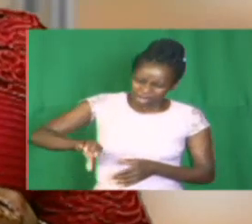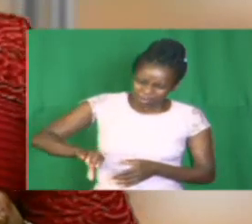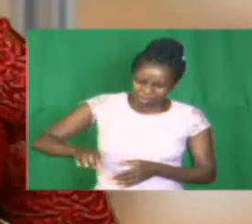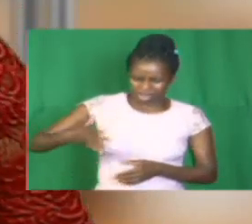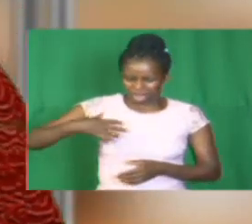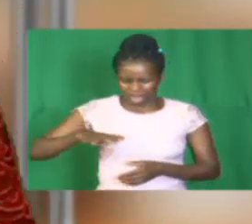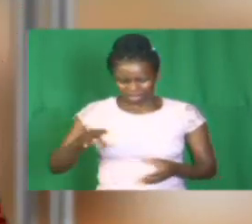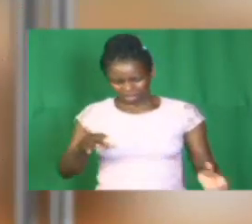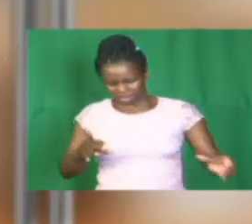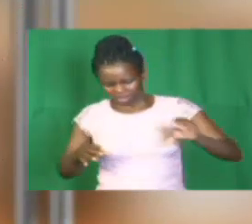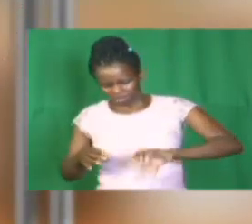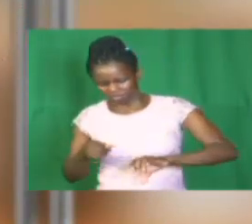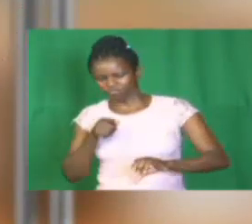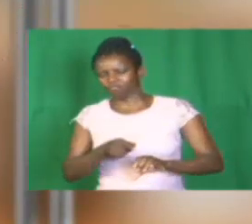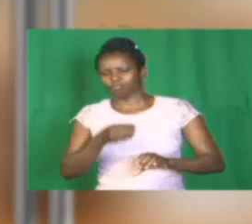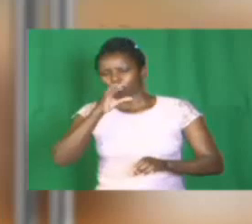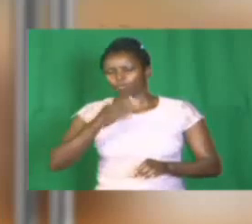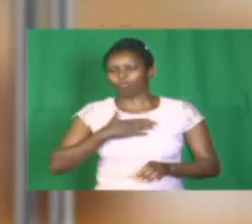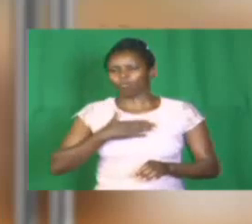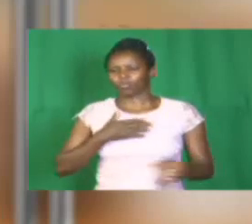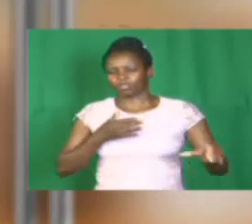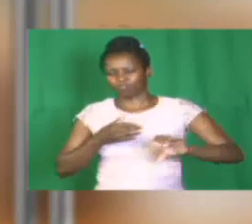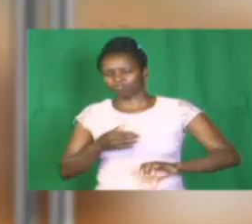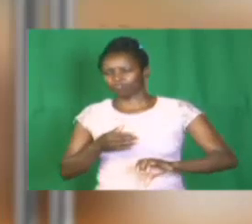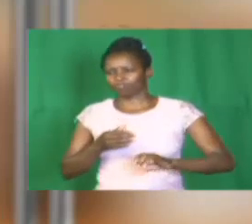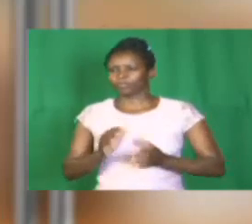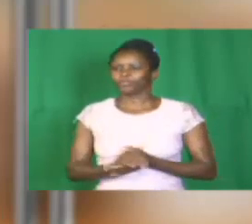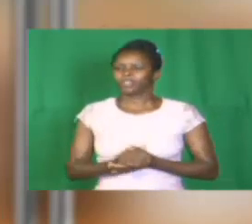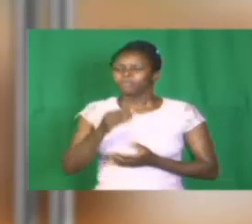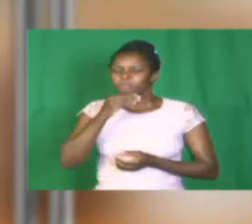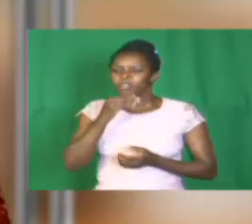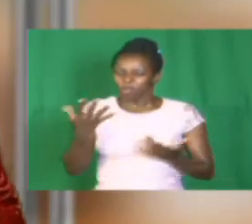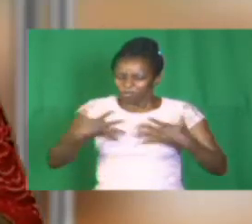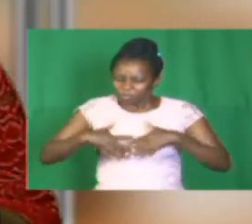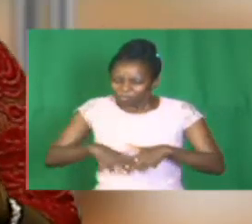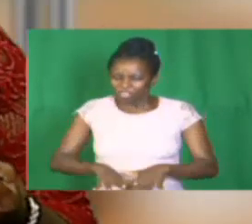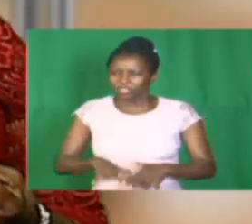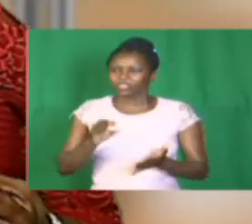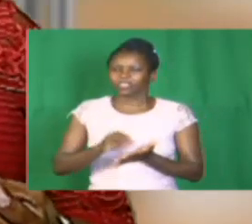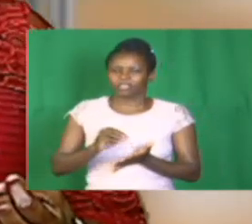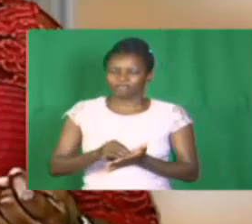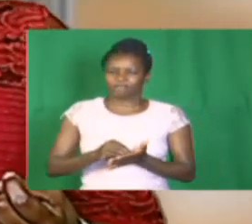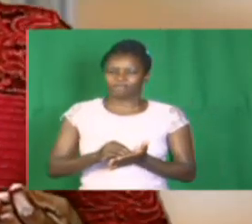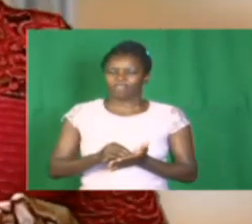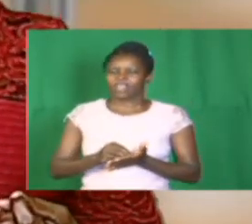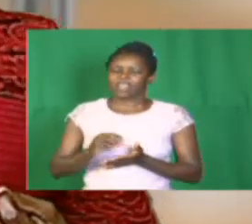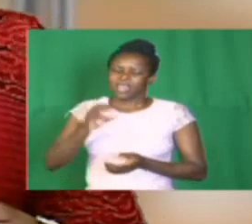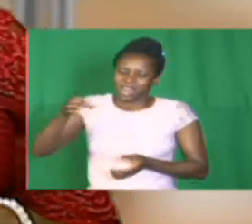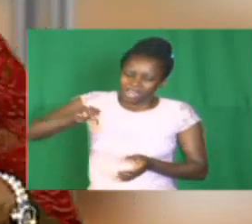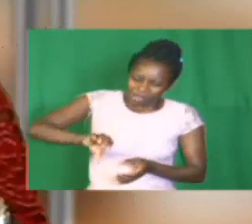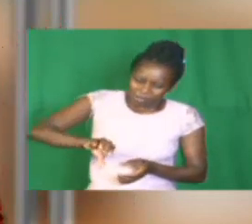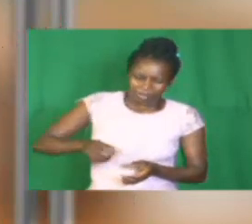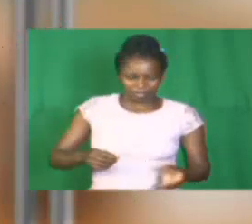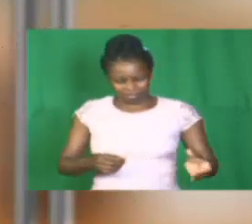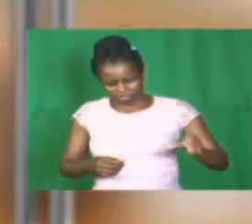and another liquid. So it means that with the mixtures, we can have a liquid and a liquid.